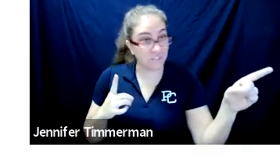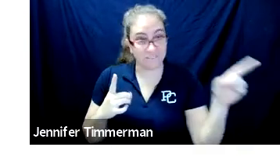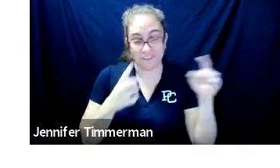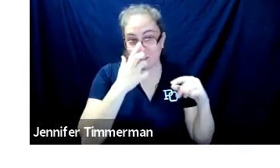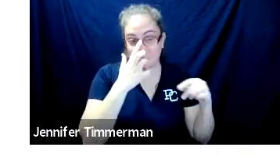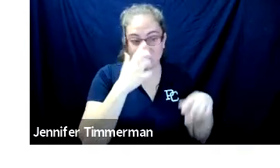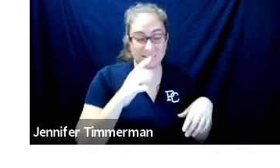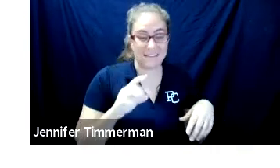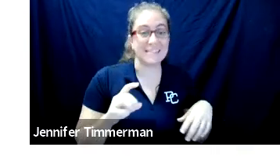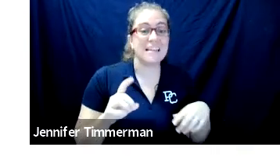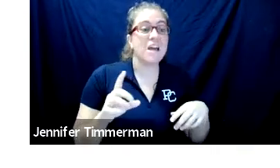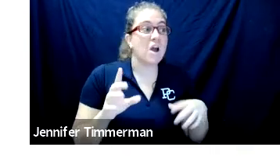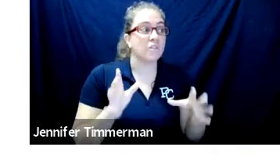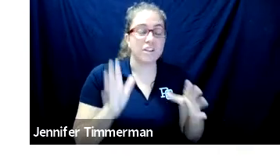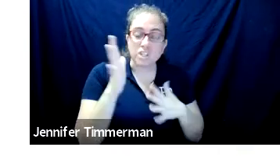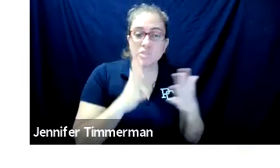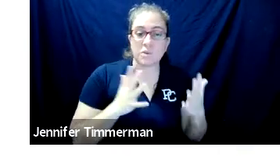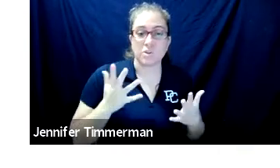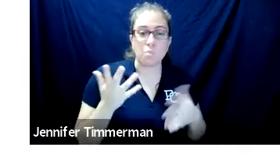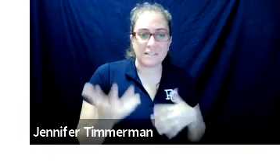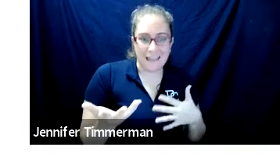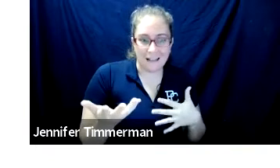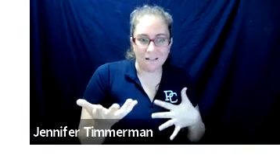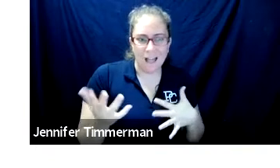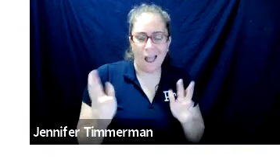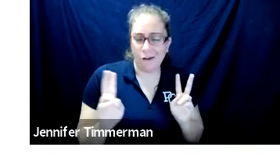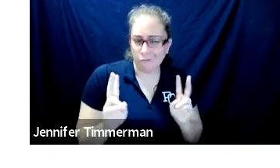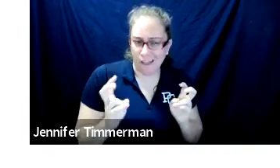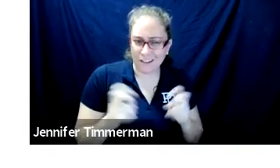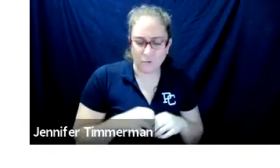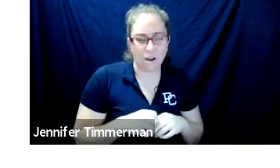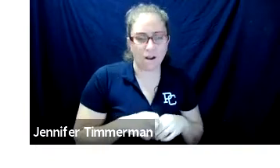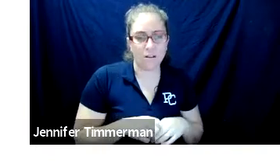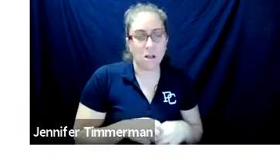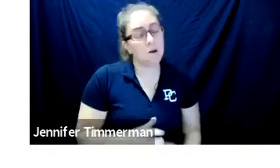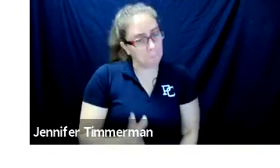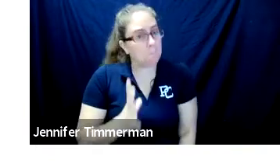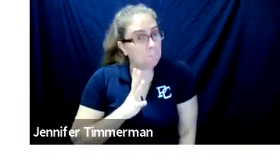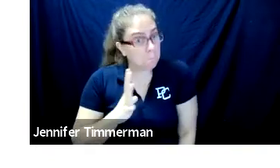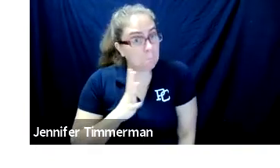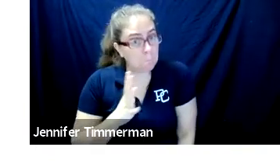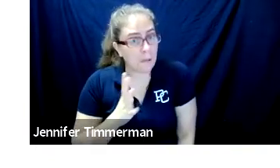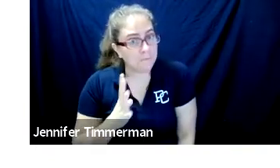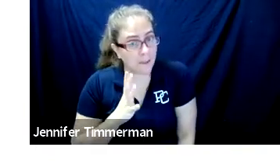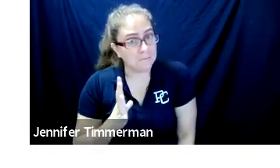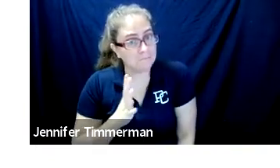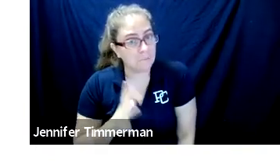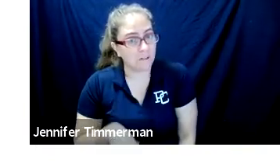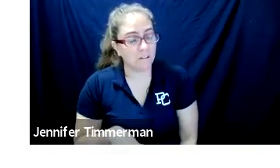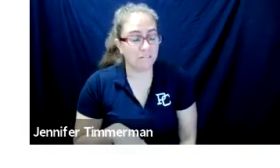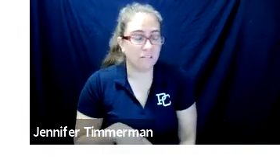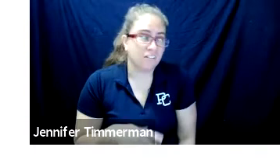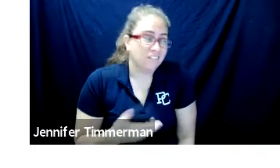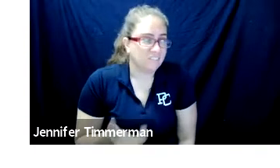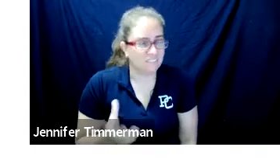expression, good facial expressions, Dennis. Your facial expression will tell how fine you are. Oh, I'm fine.